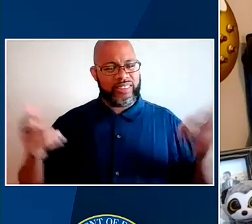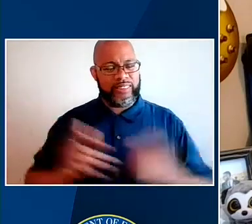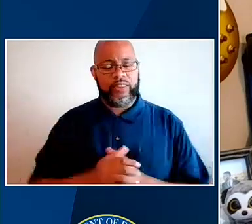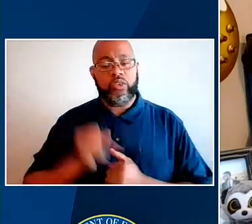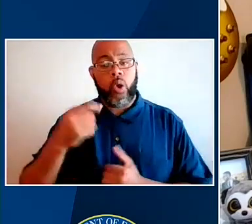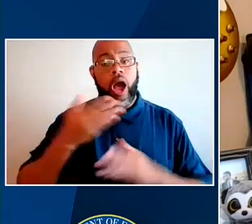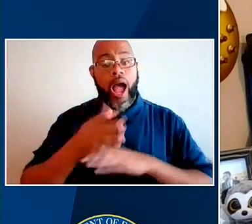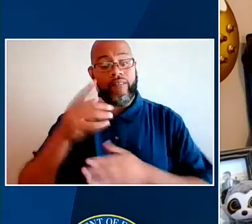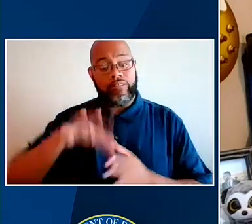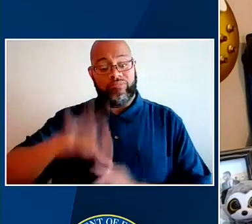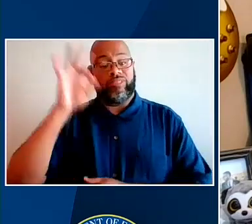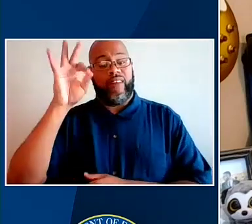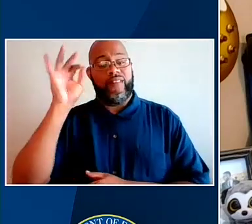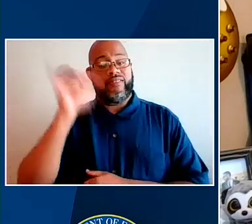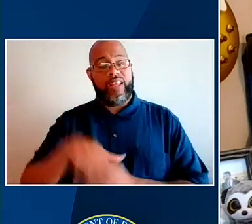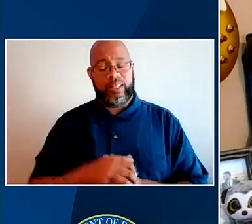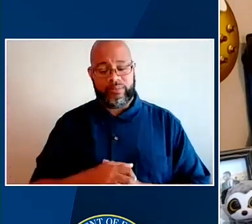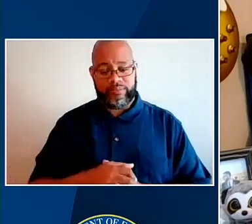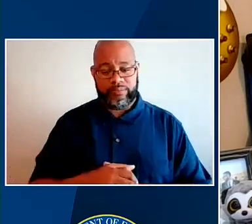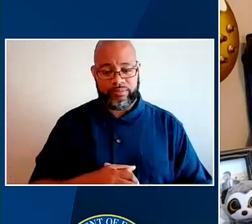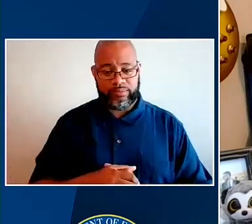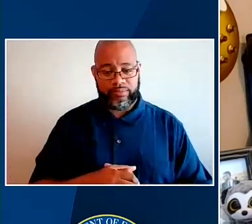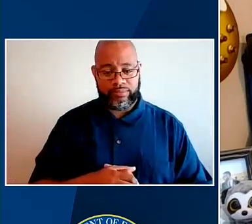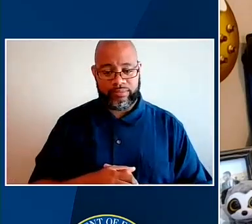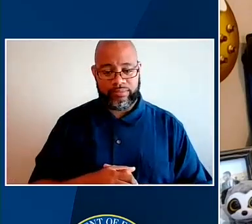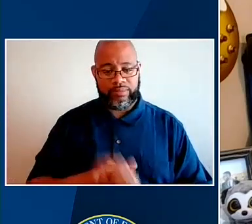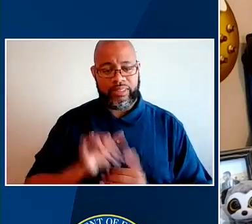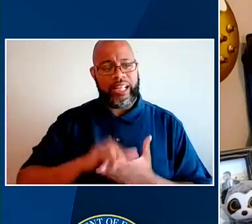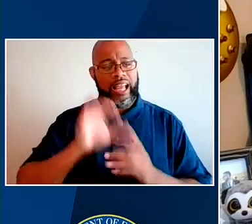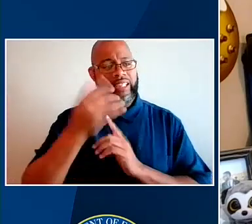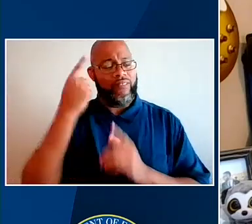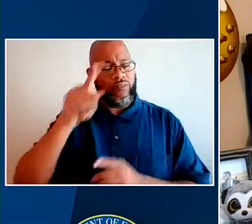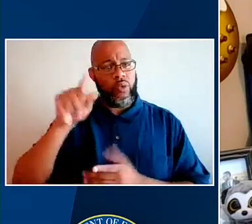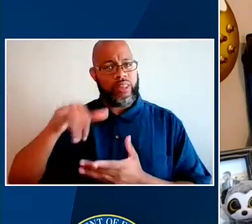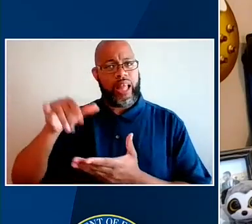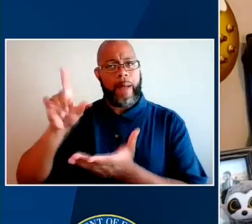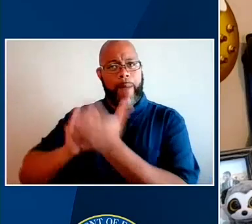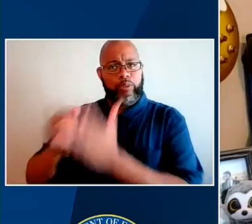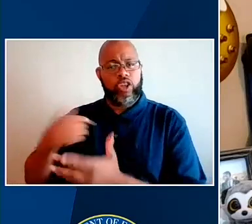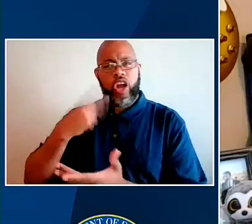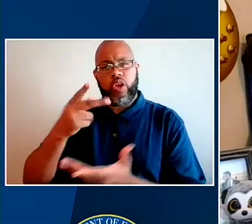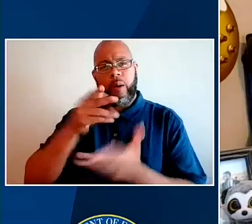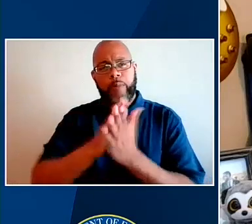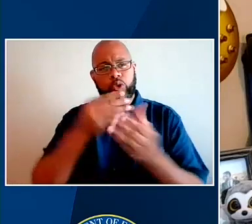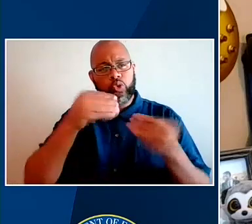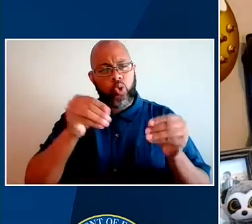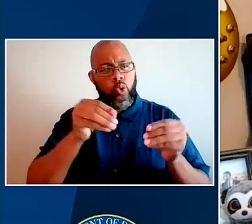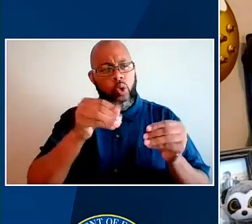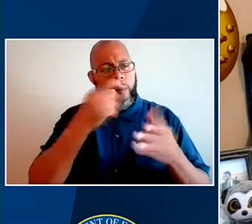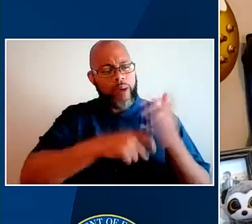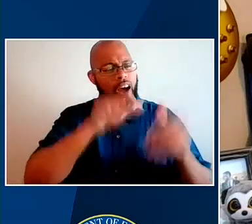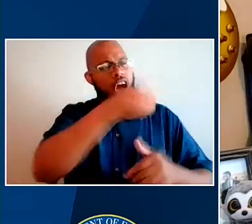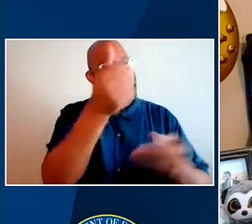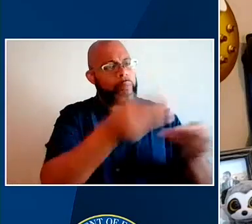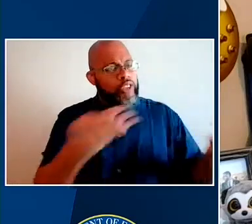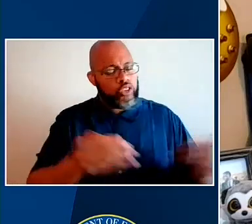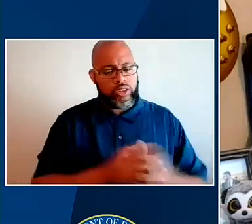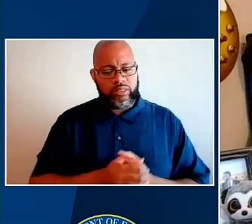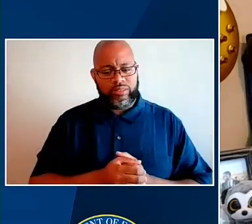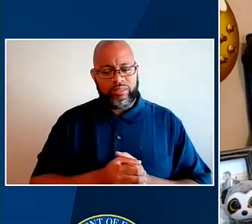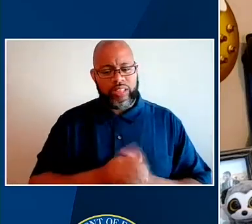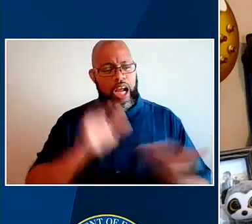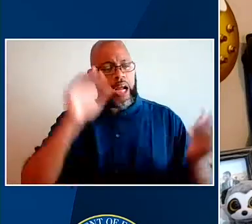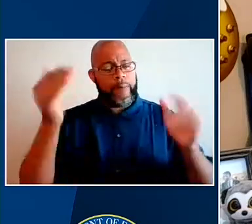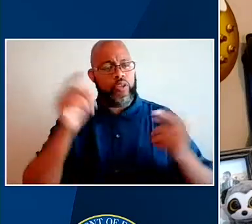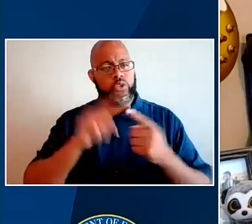after discovering this was the case for Pearson, I looked into the bookstore price for the Cengage materials and compared them